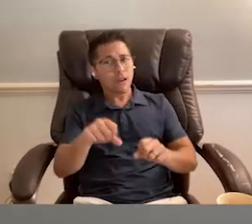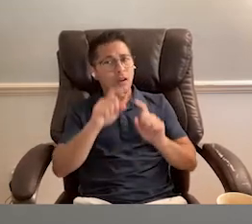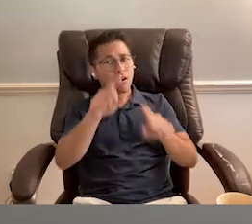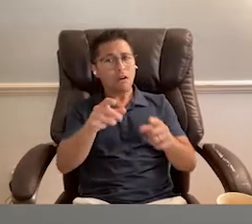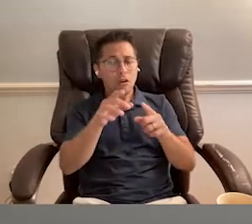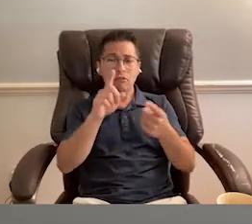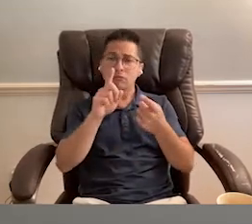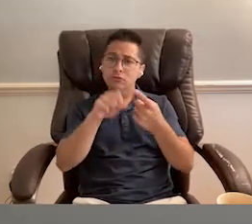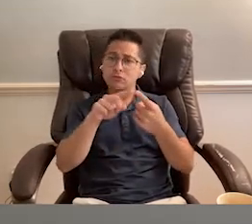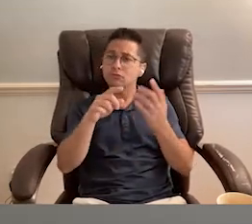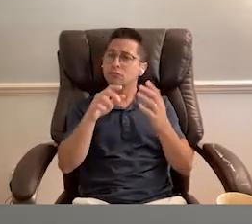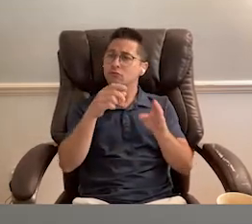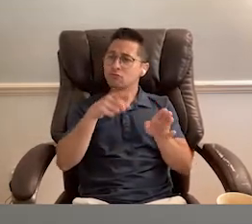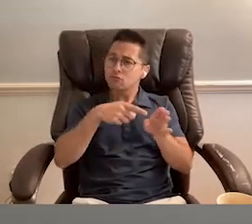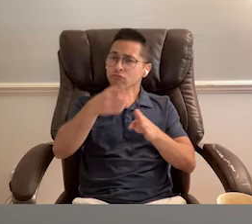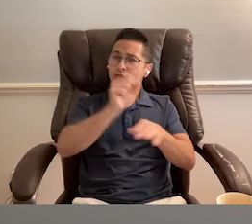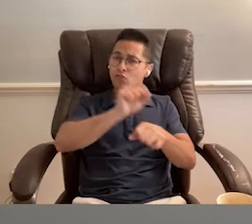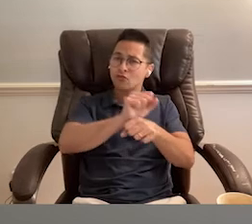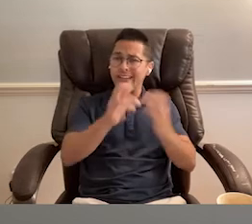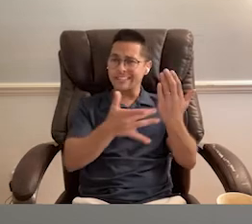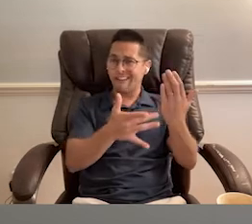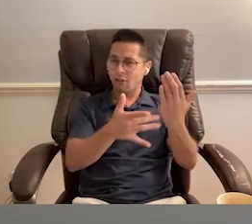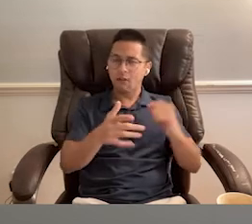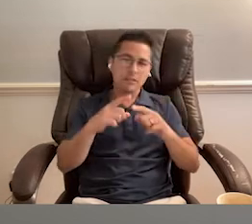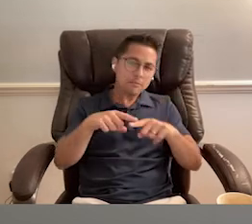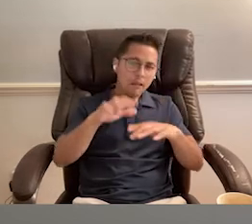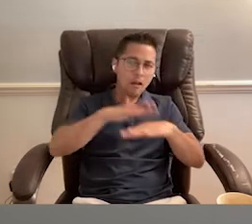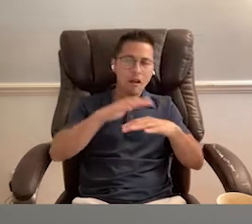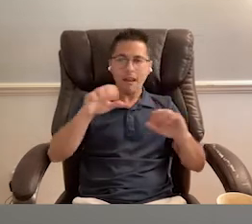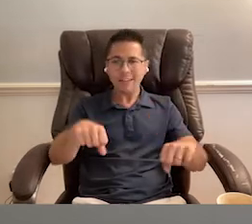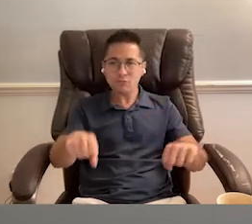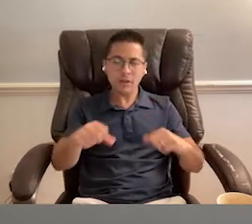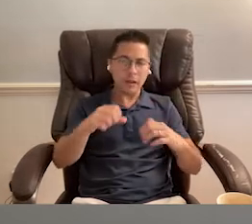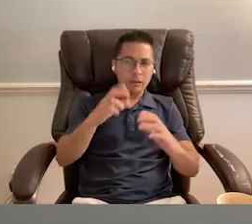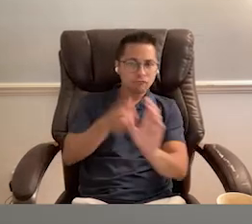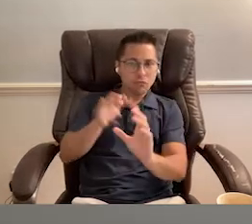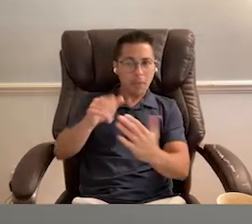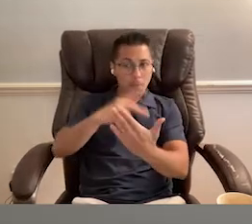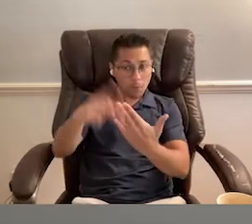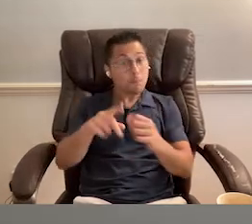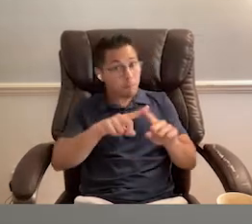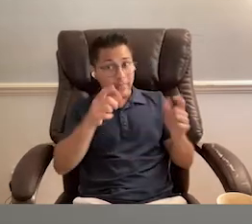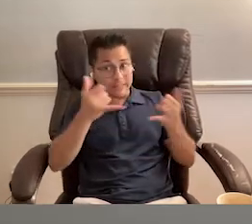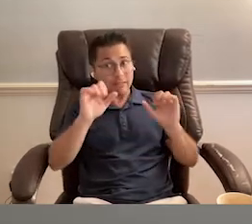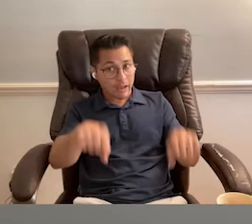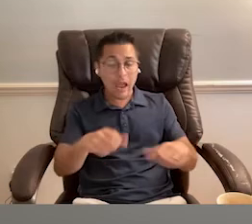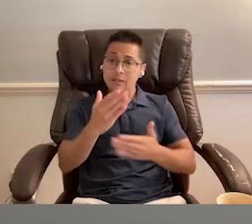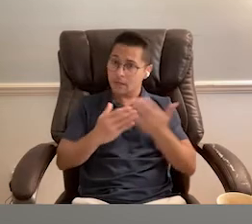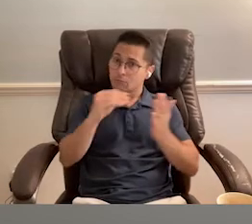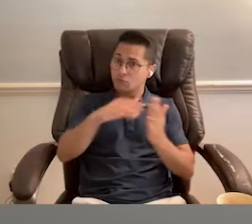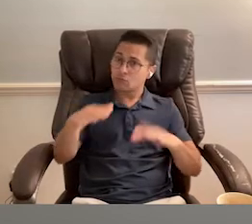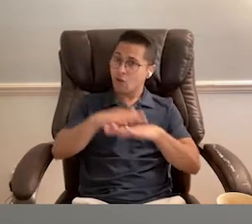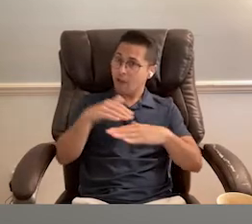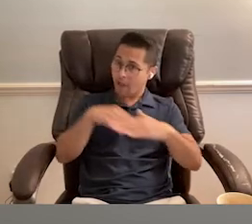to go into career technical, depending on eligibility and getting into those programs, but they can. Some students on access will, because